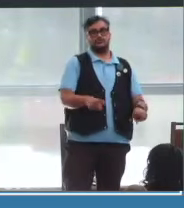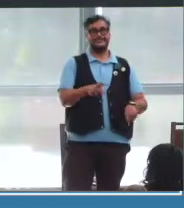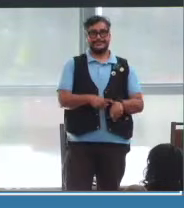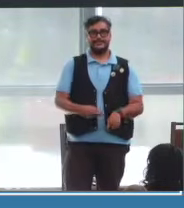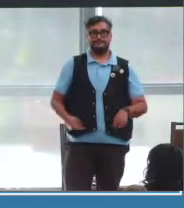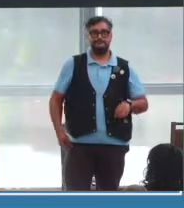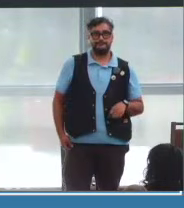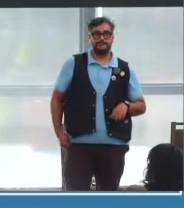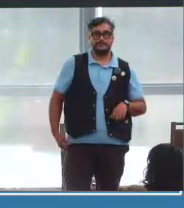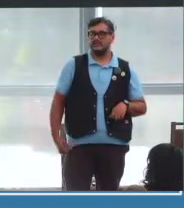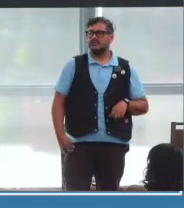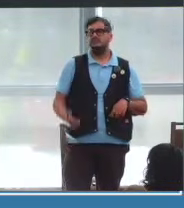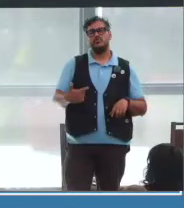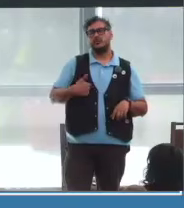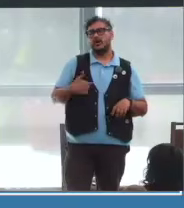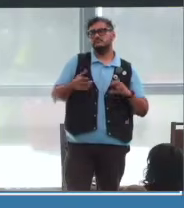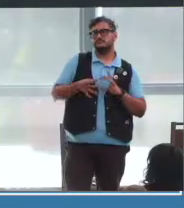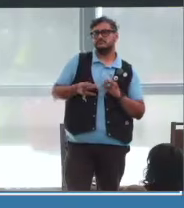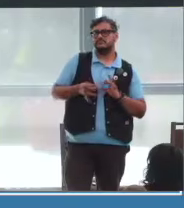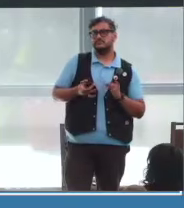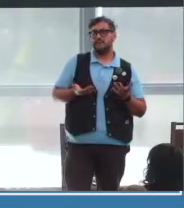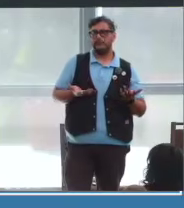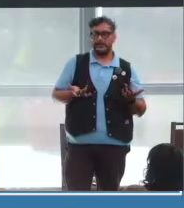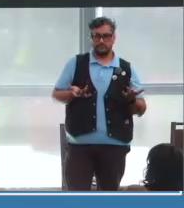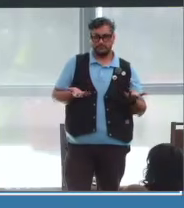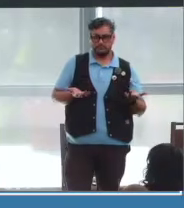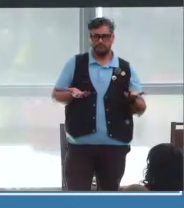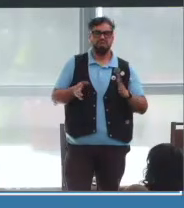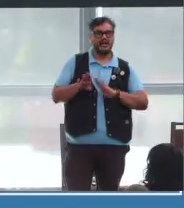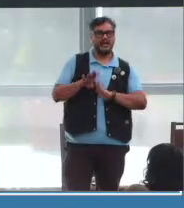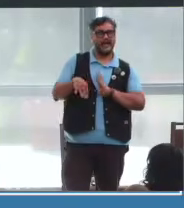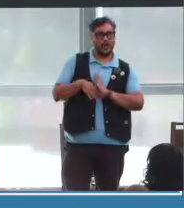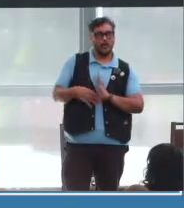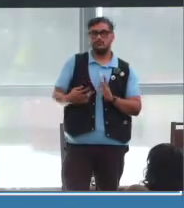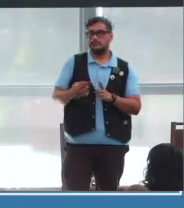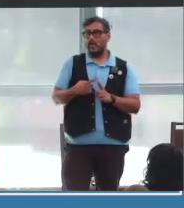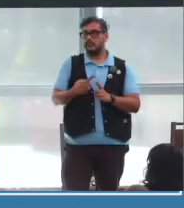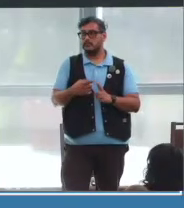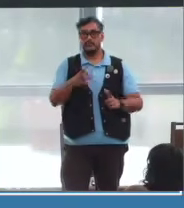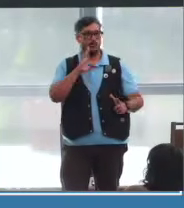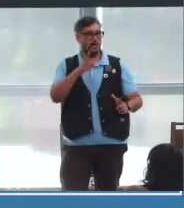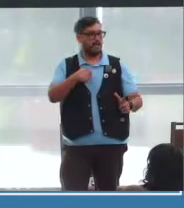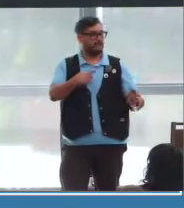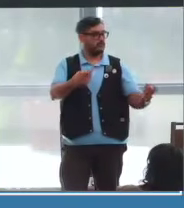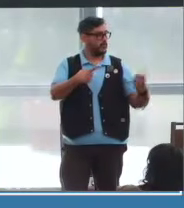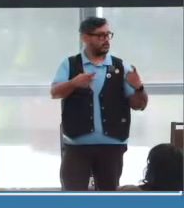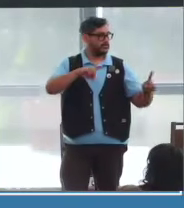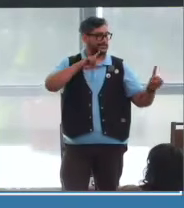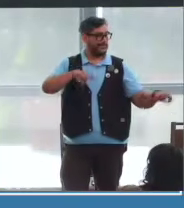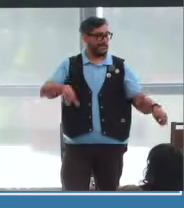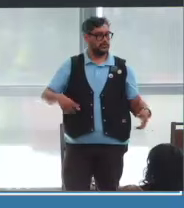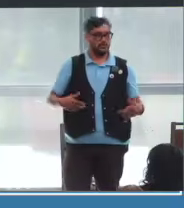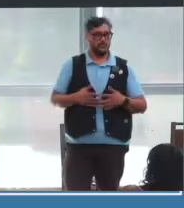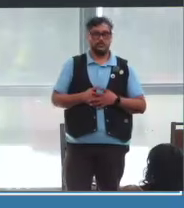time. So I'm going to talk for about a half hour, and then we will have questions and